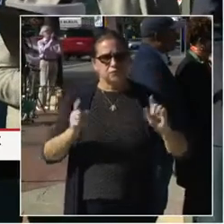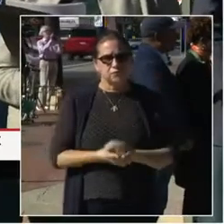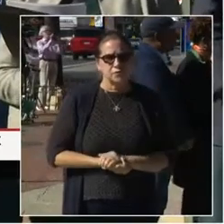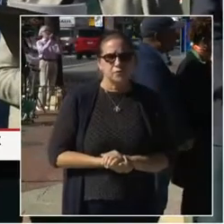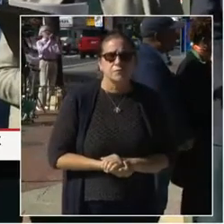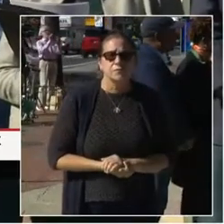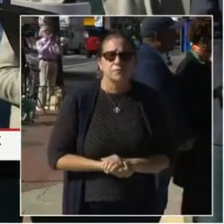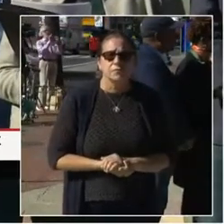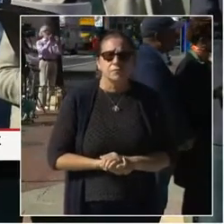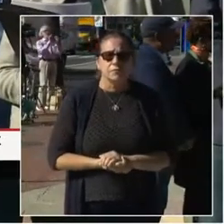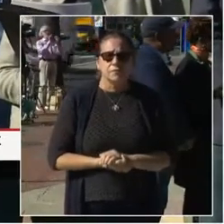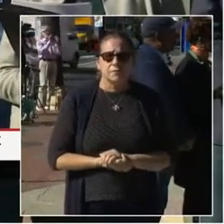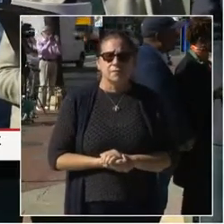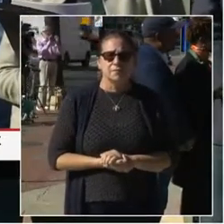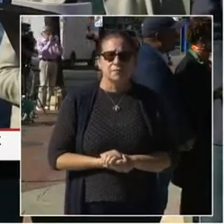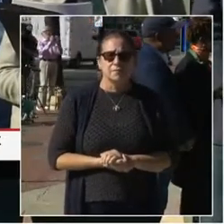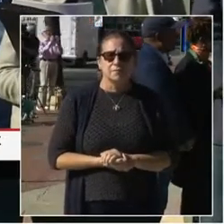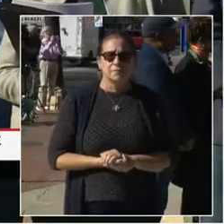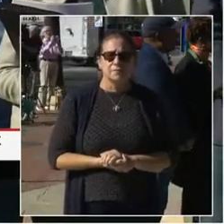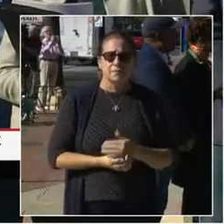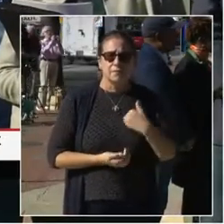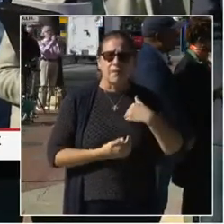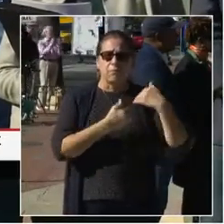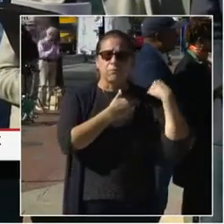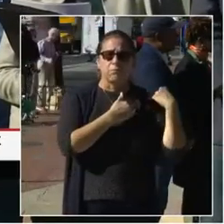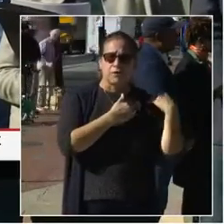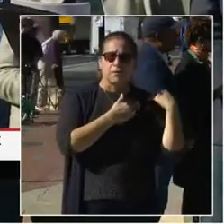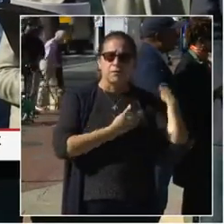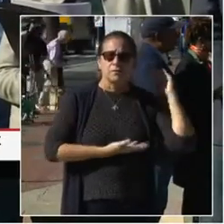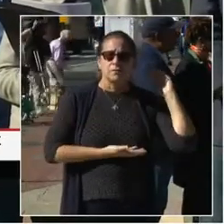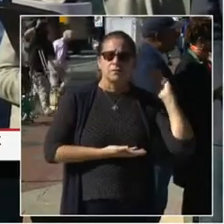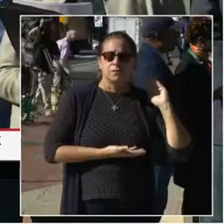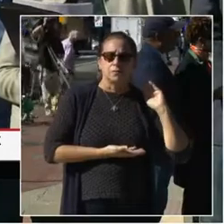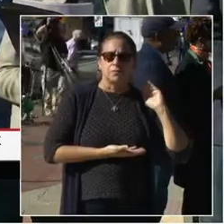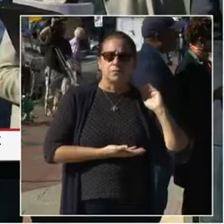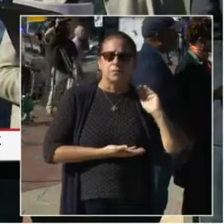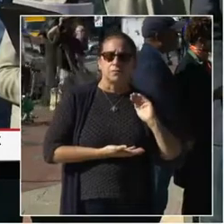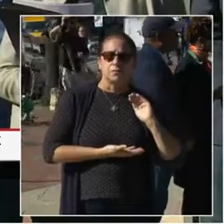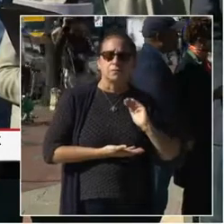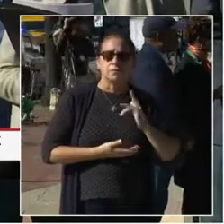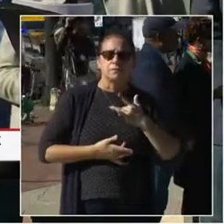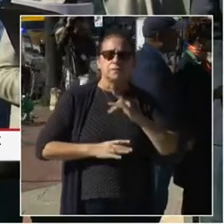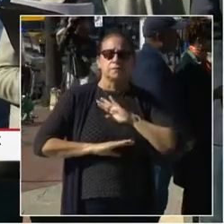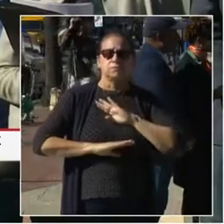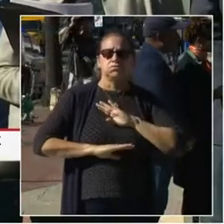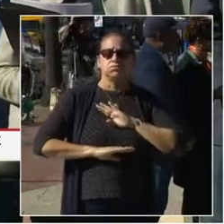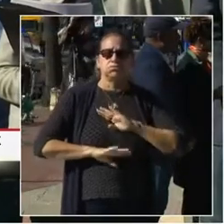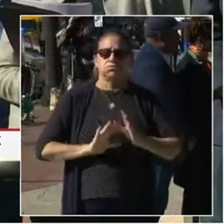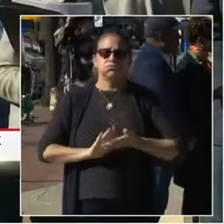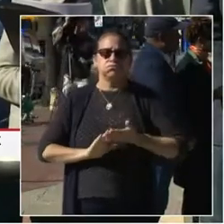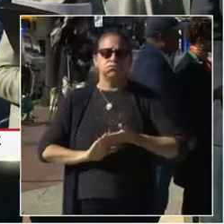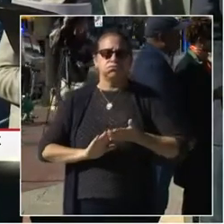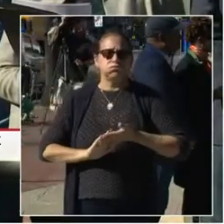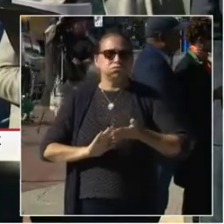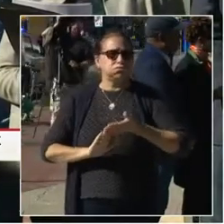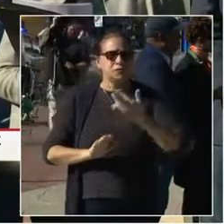huge weight. And I can't claim any of the glory of